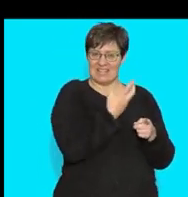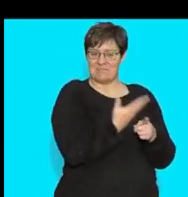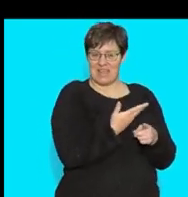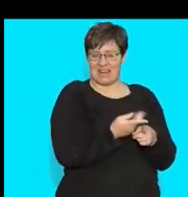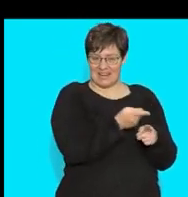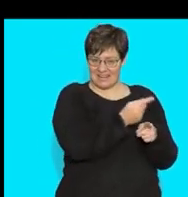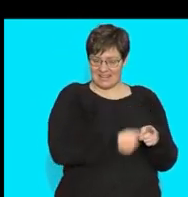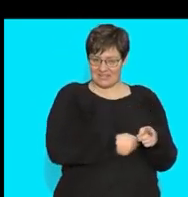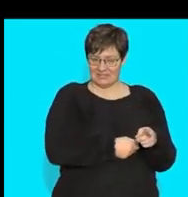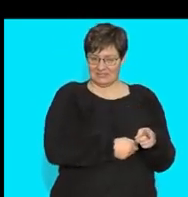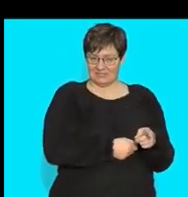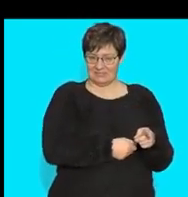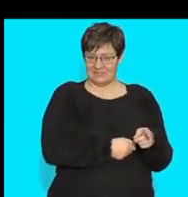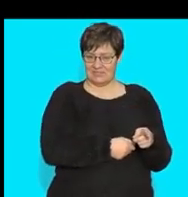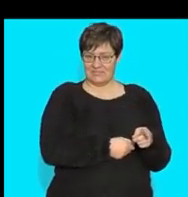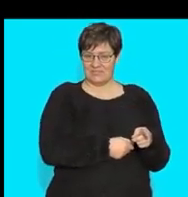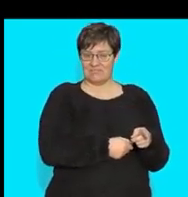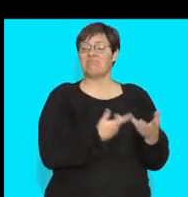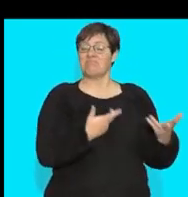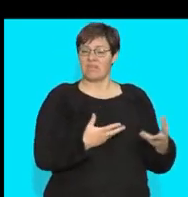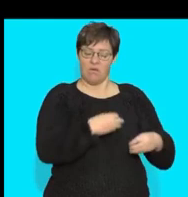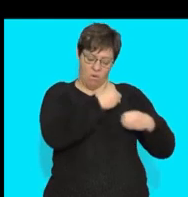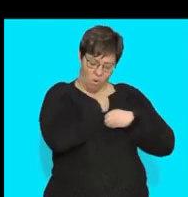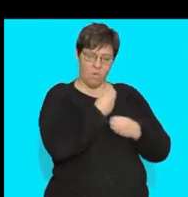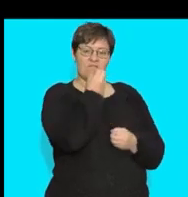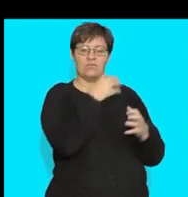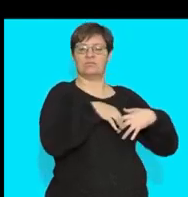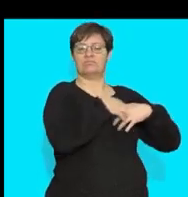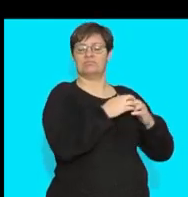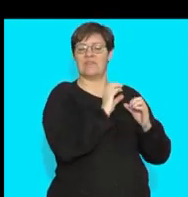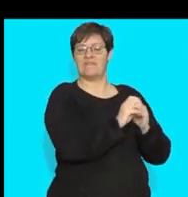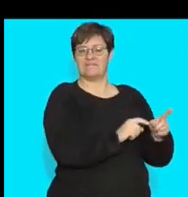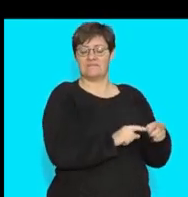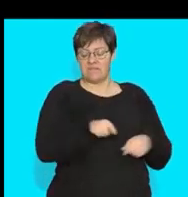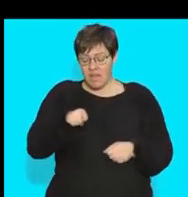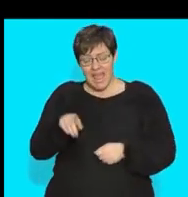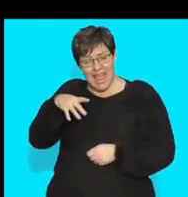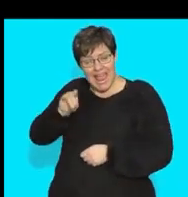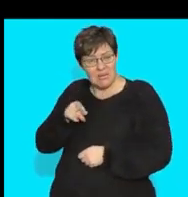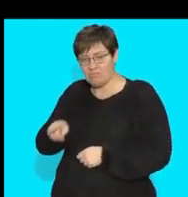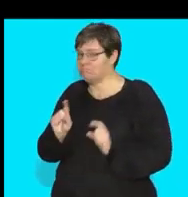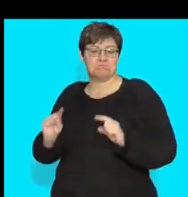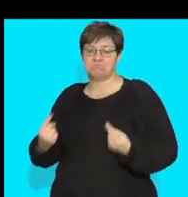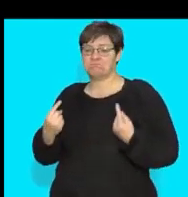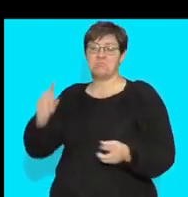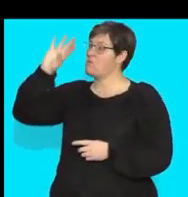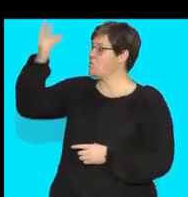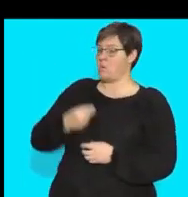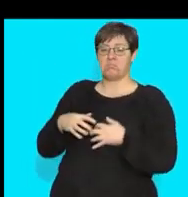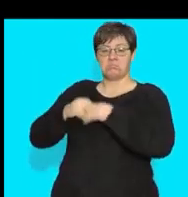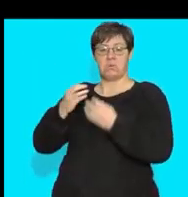photosynthesize. So they are going to make their own food. An animal cell cannot do